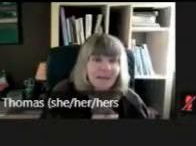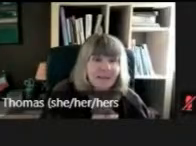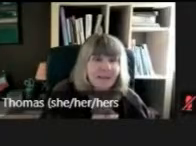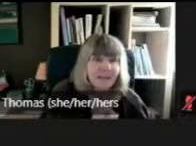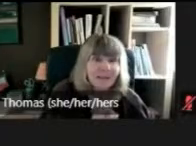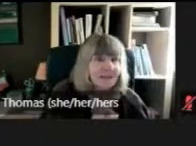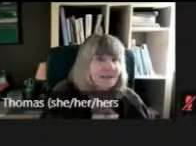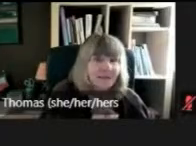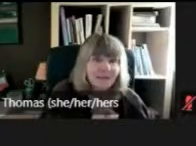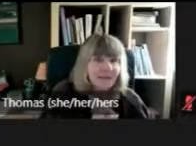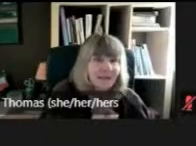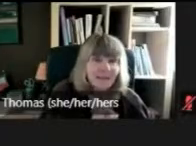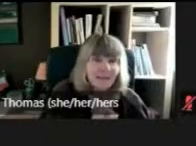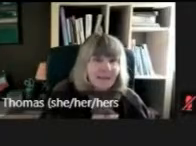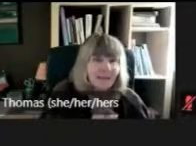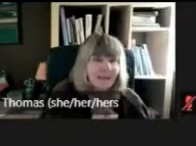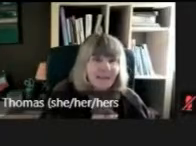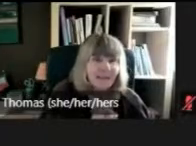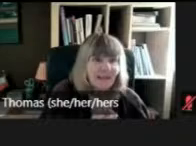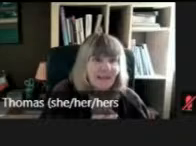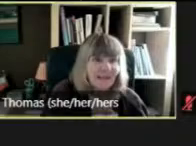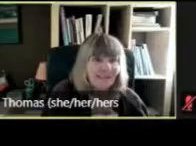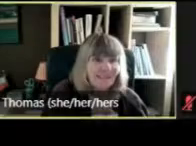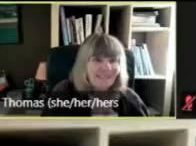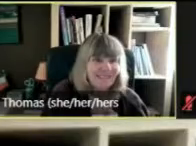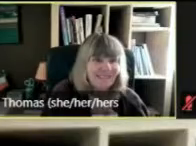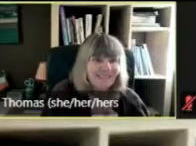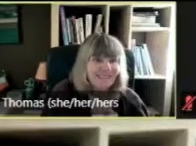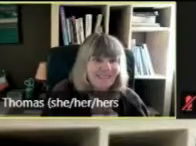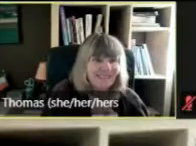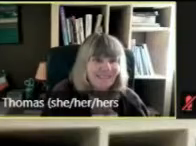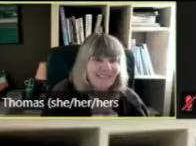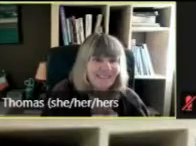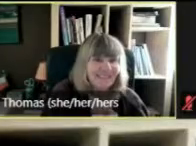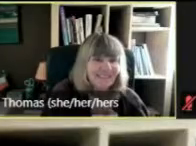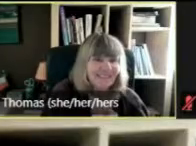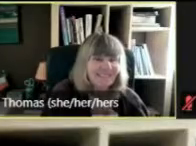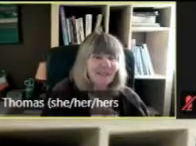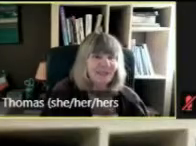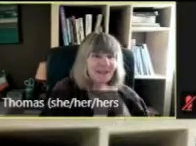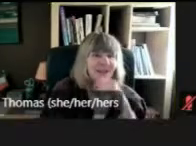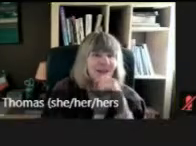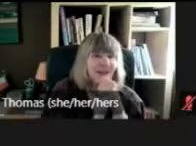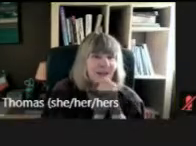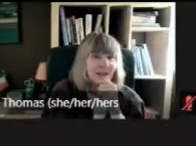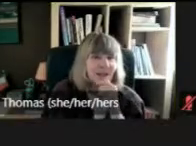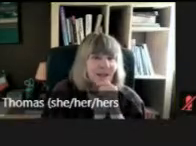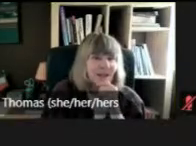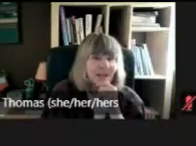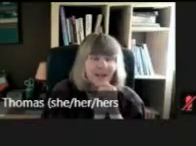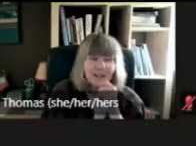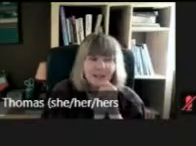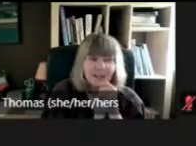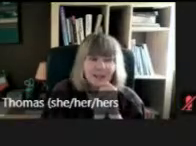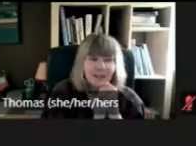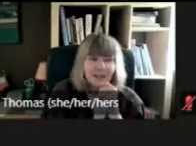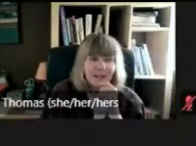No, we can't. No. we see people So I think you're not, I'm